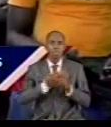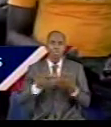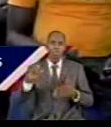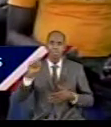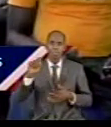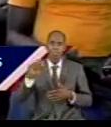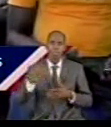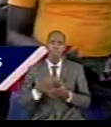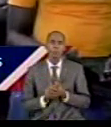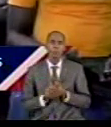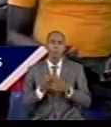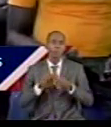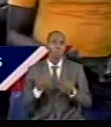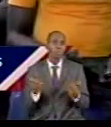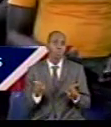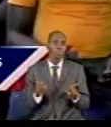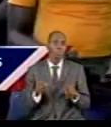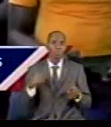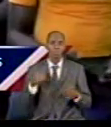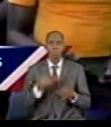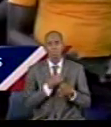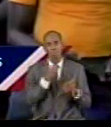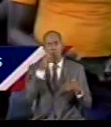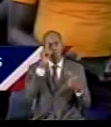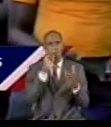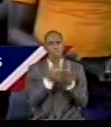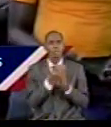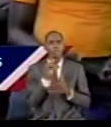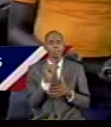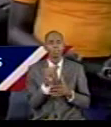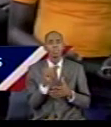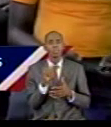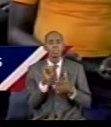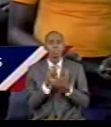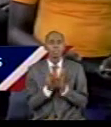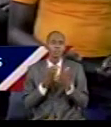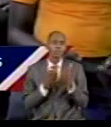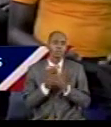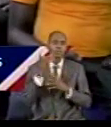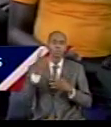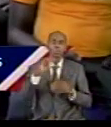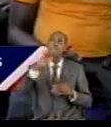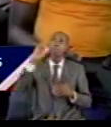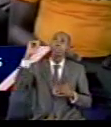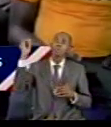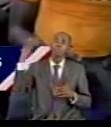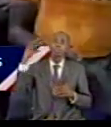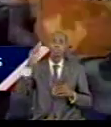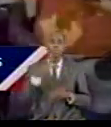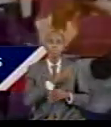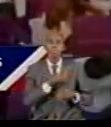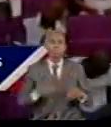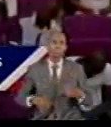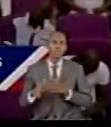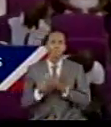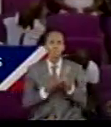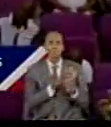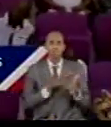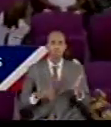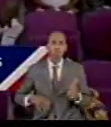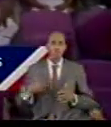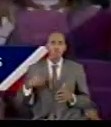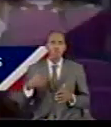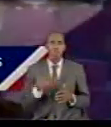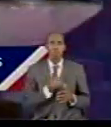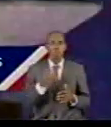11, but we believe that through the grace of the Lord Jesus Christ, we,